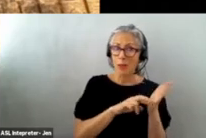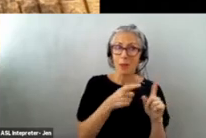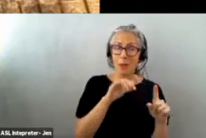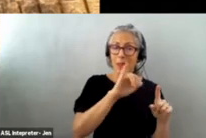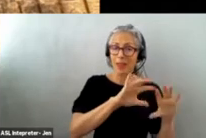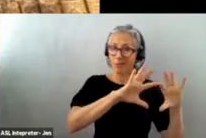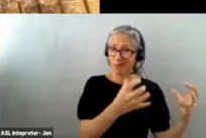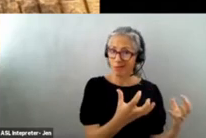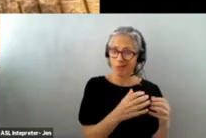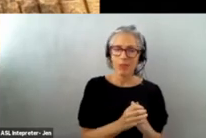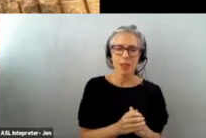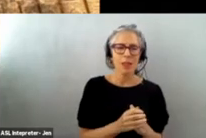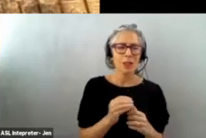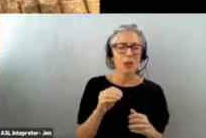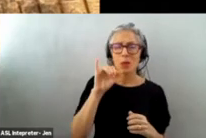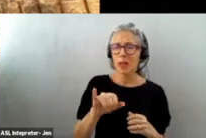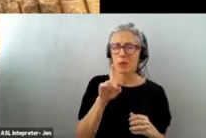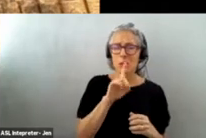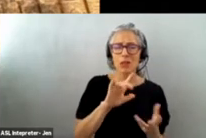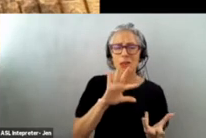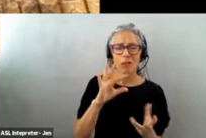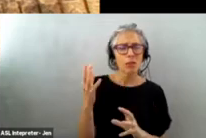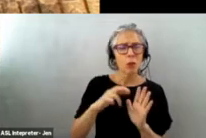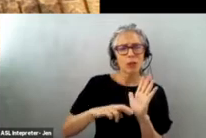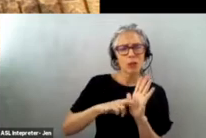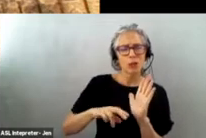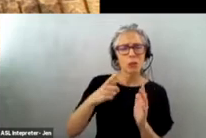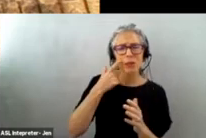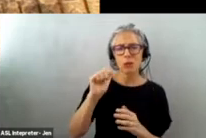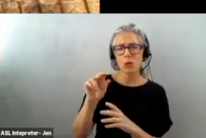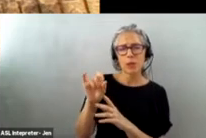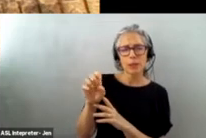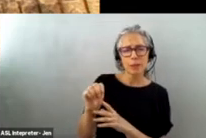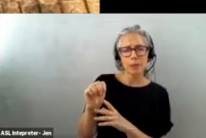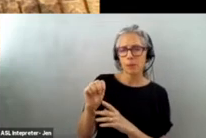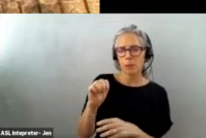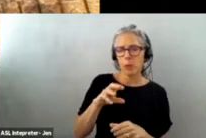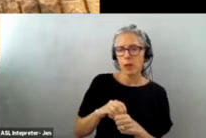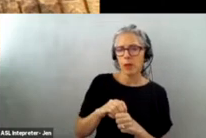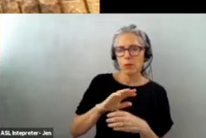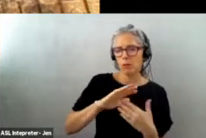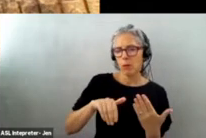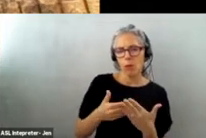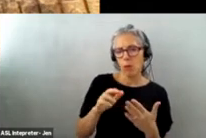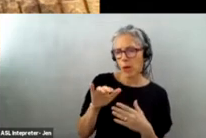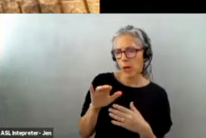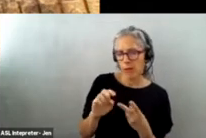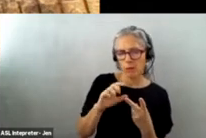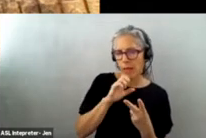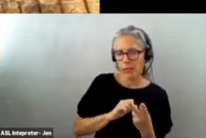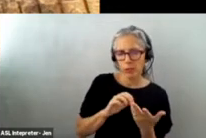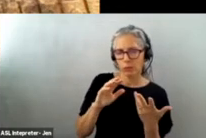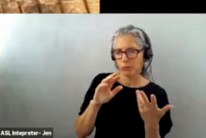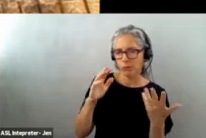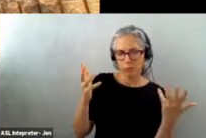Autism exists across race, age, socioeconomic status, and nationality. So a significant